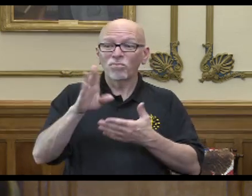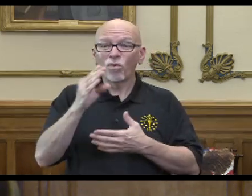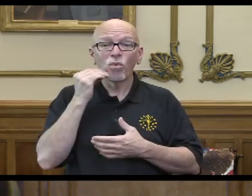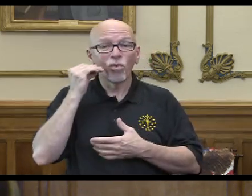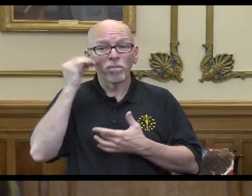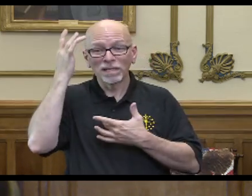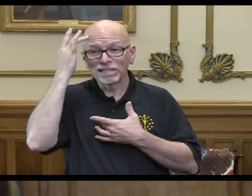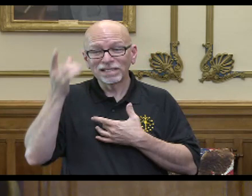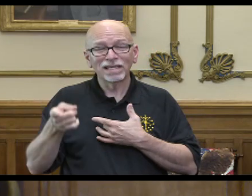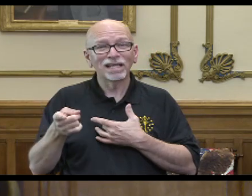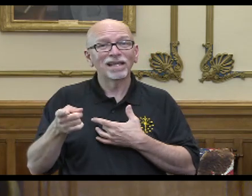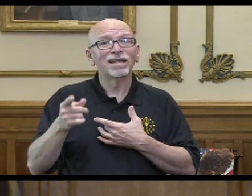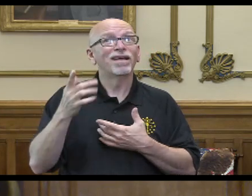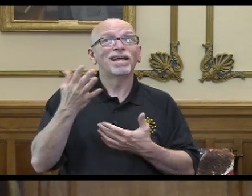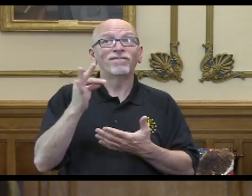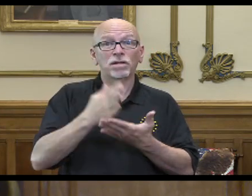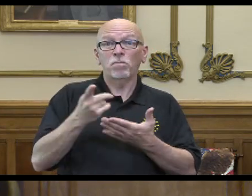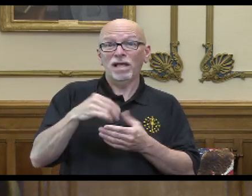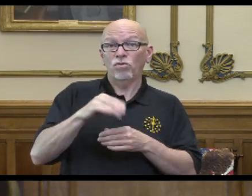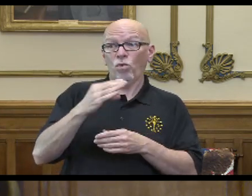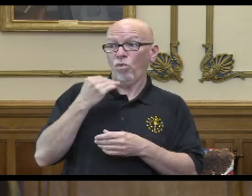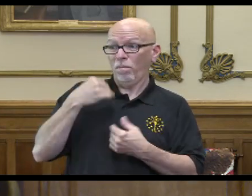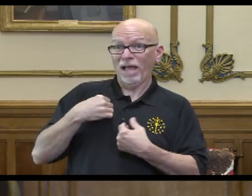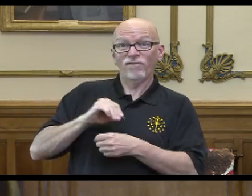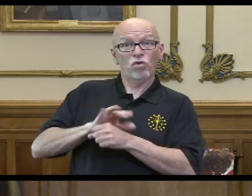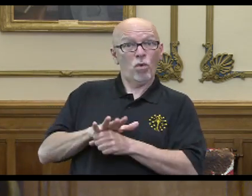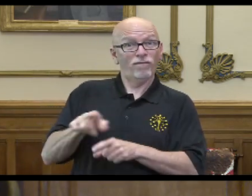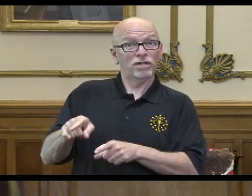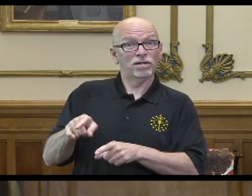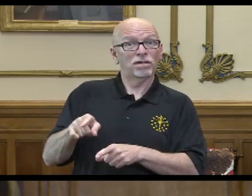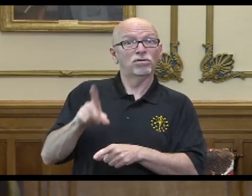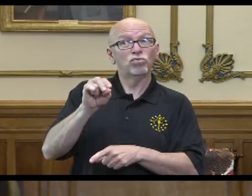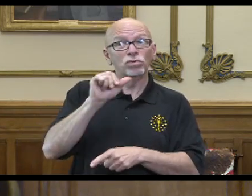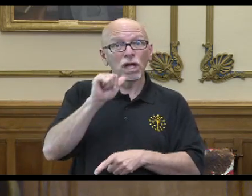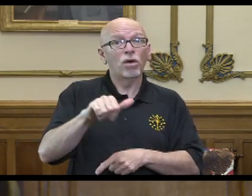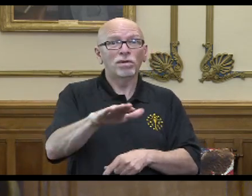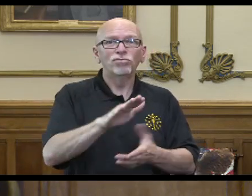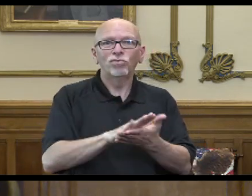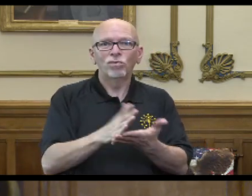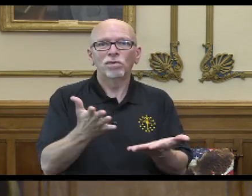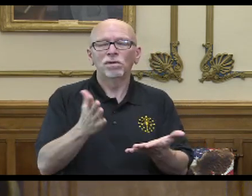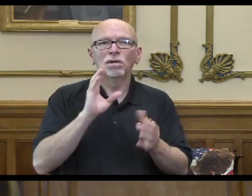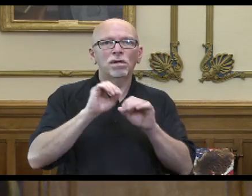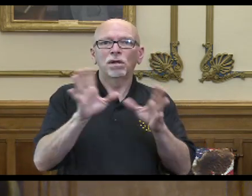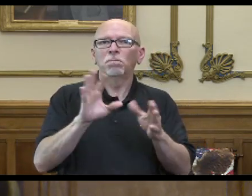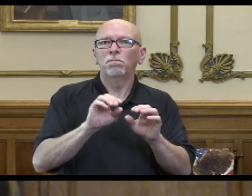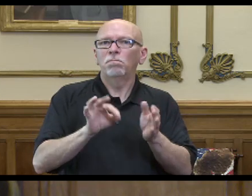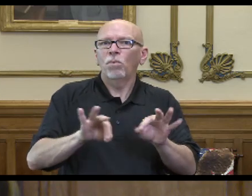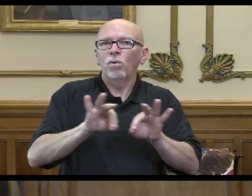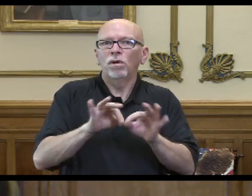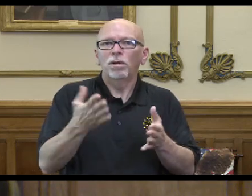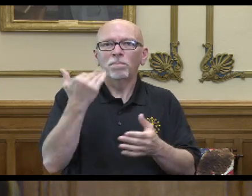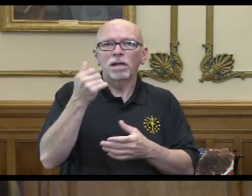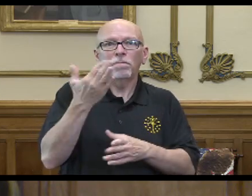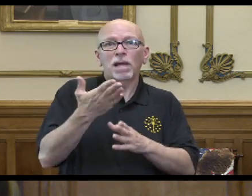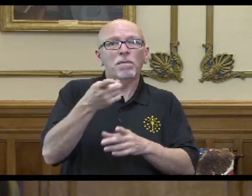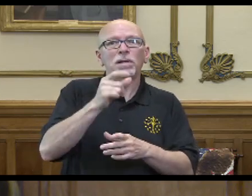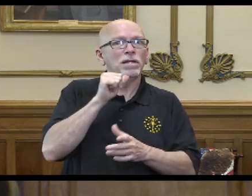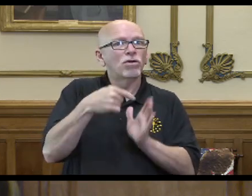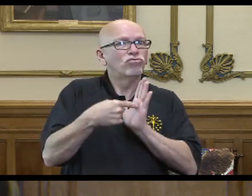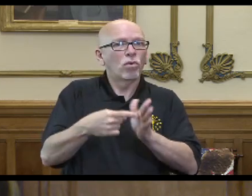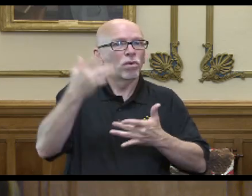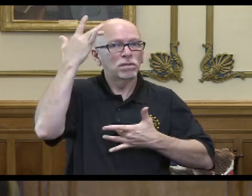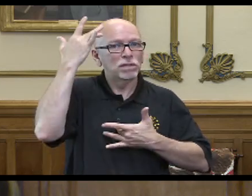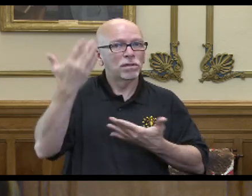sick, absolutely, if somebody at home has COVID-19, you don't come to school. That's very important because you may not be showing signs